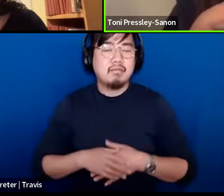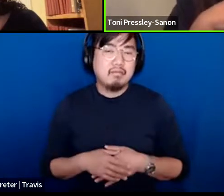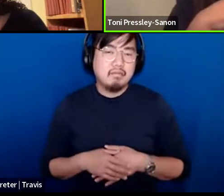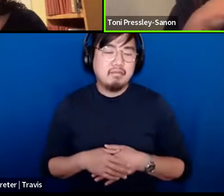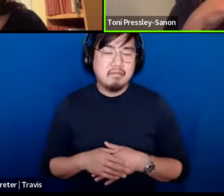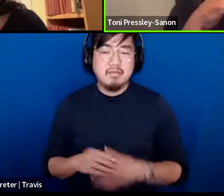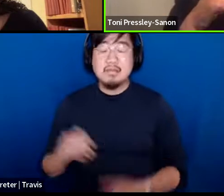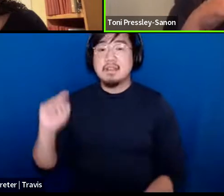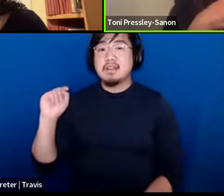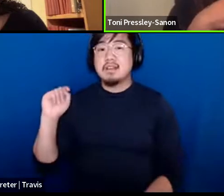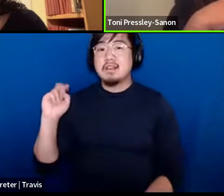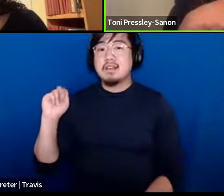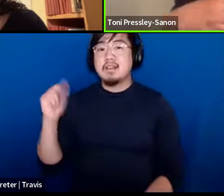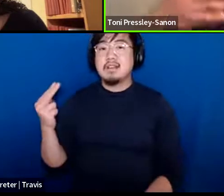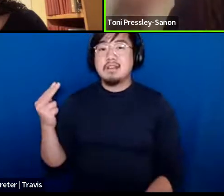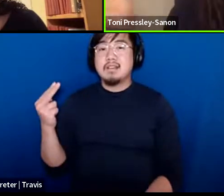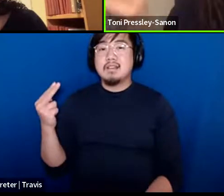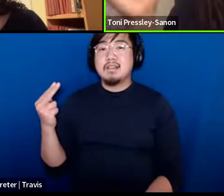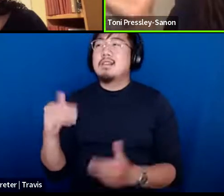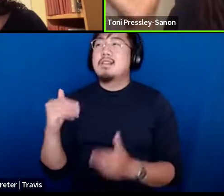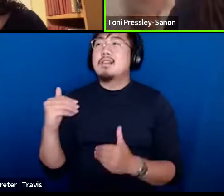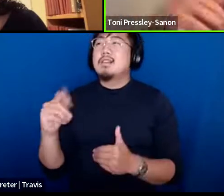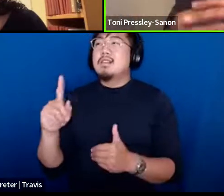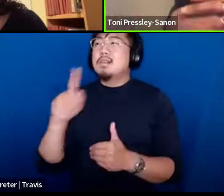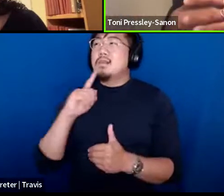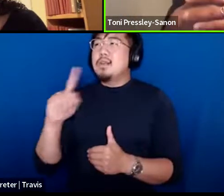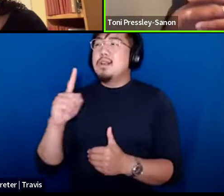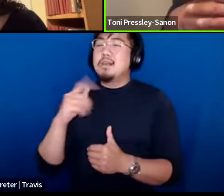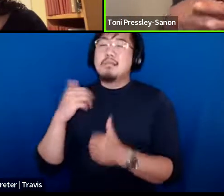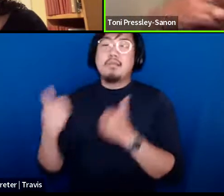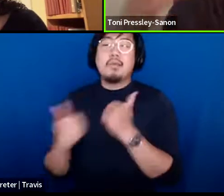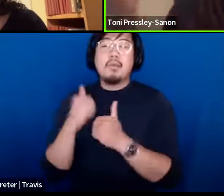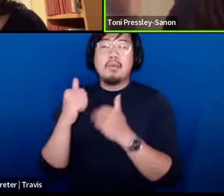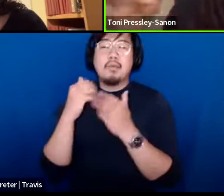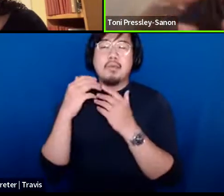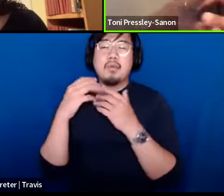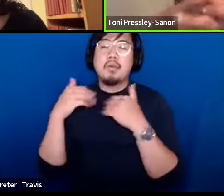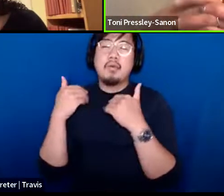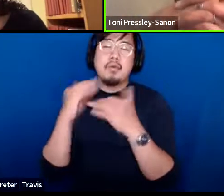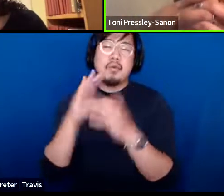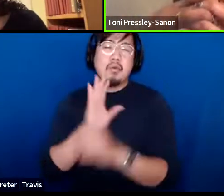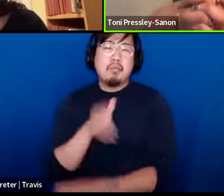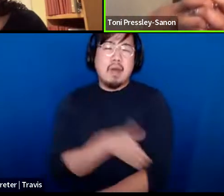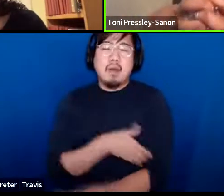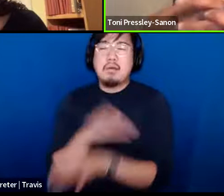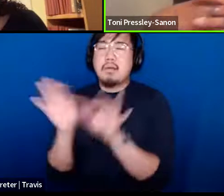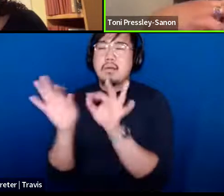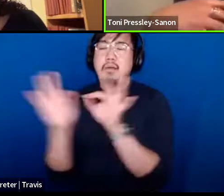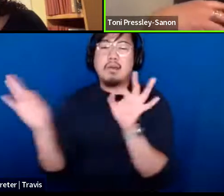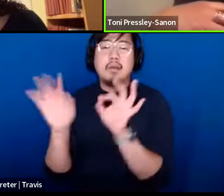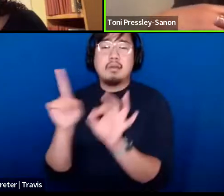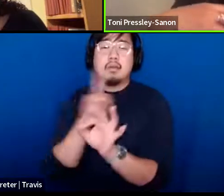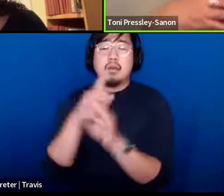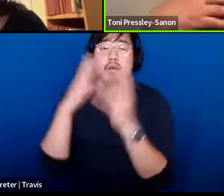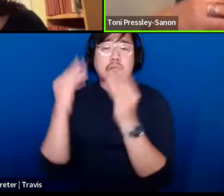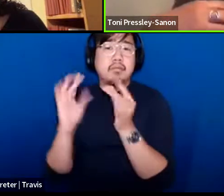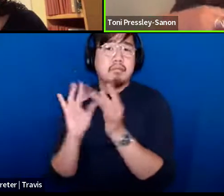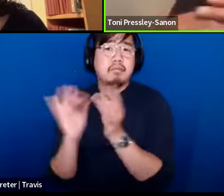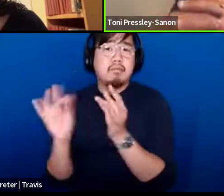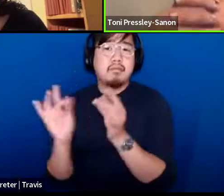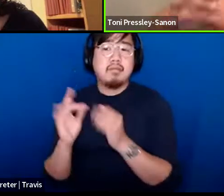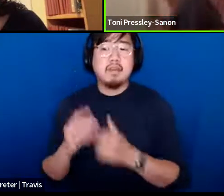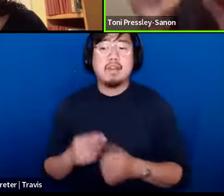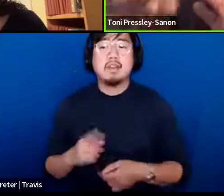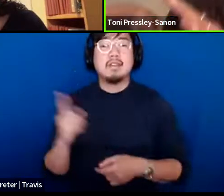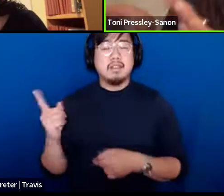He just had this beautiful way of saying the most profound things in seemingly the simplest ways. Breathe in, know that you